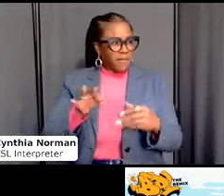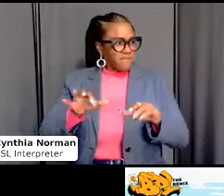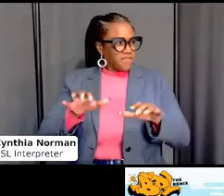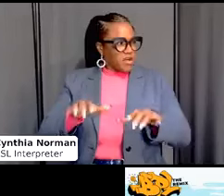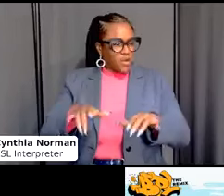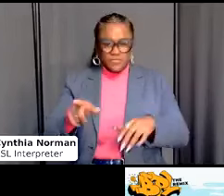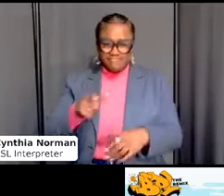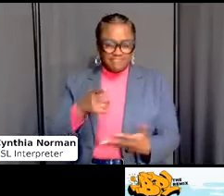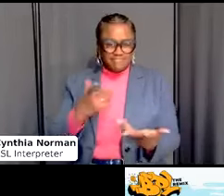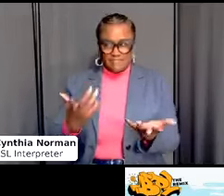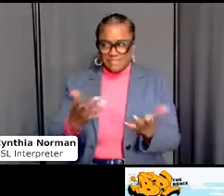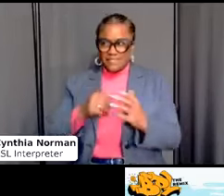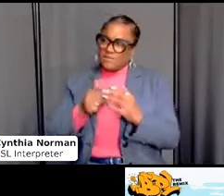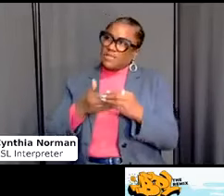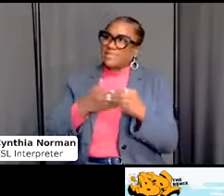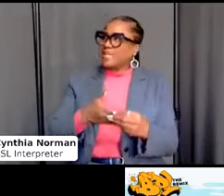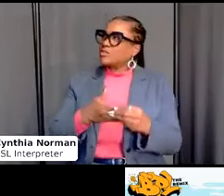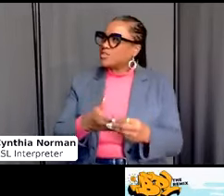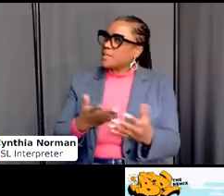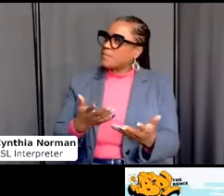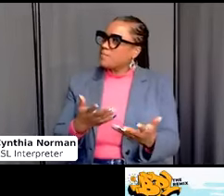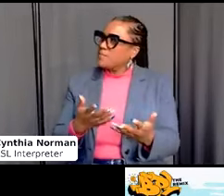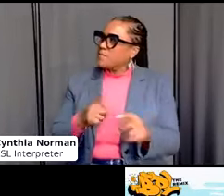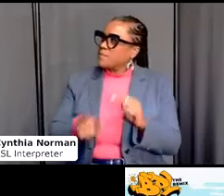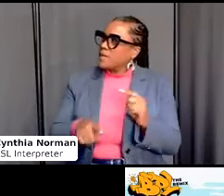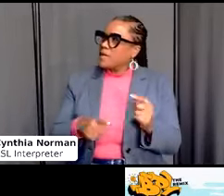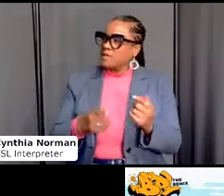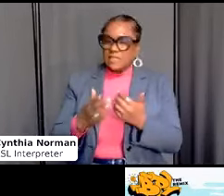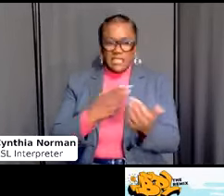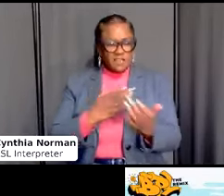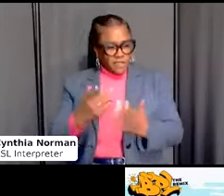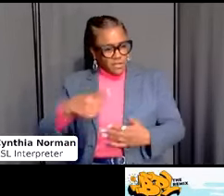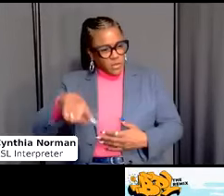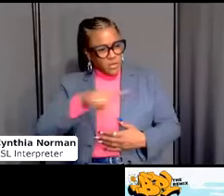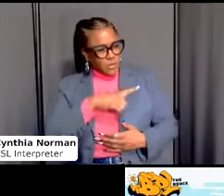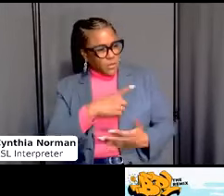not been, not even just the leadership of the Congo, even those who are